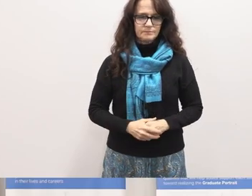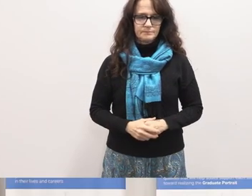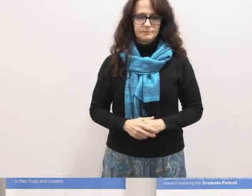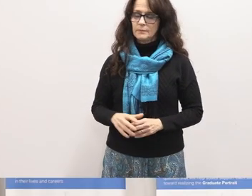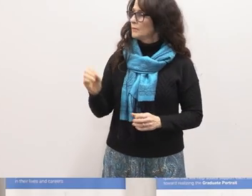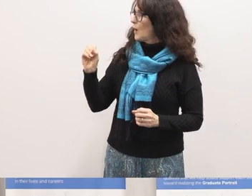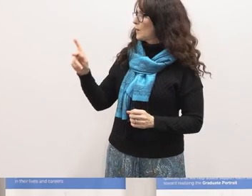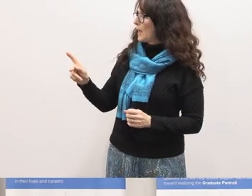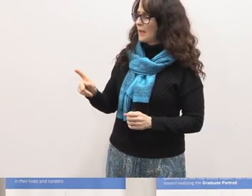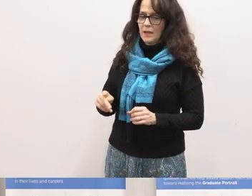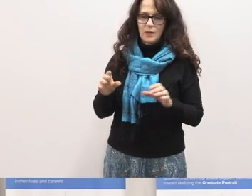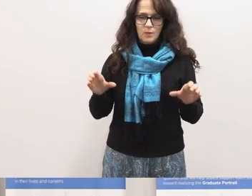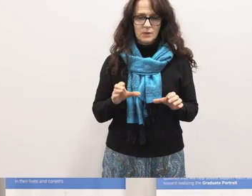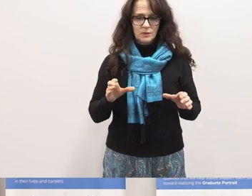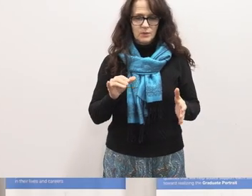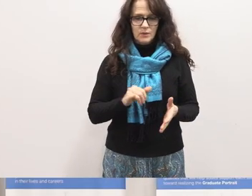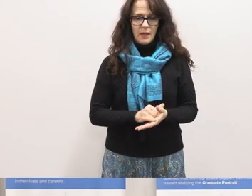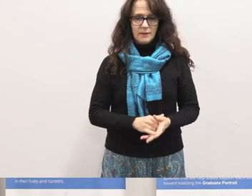Okay, we can do that.